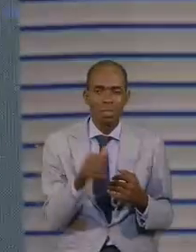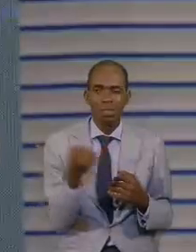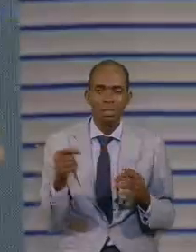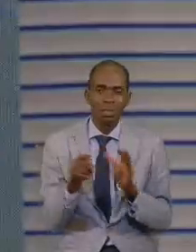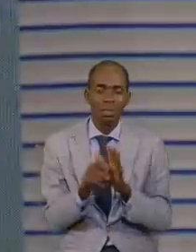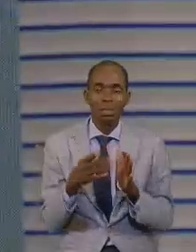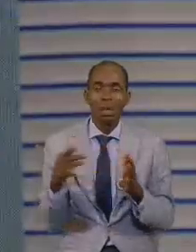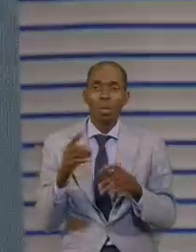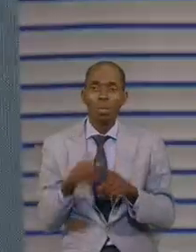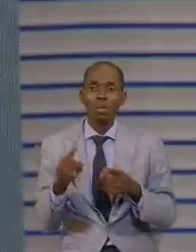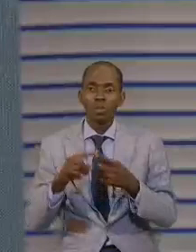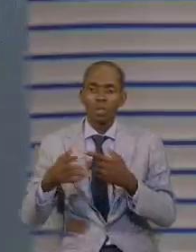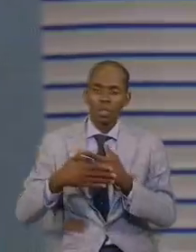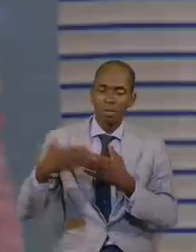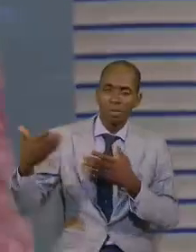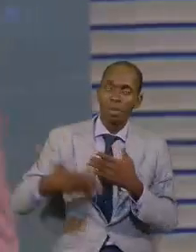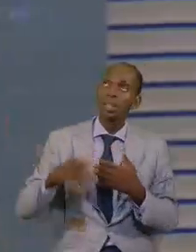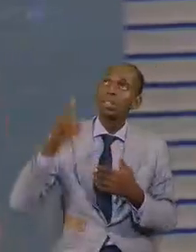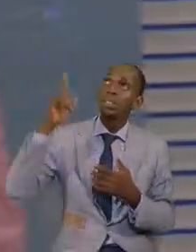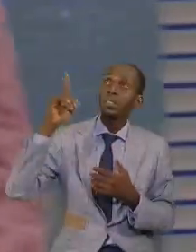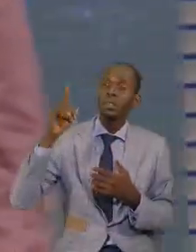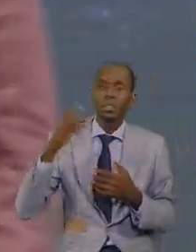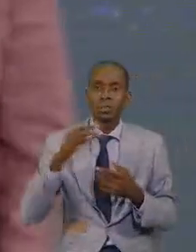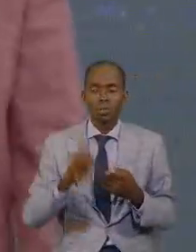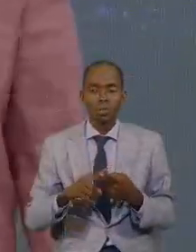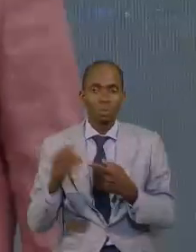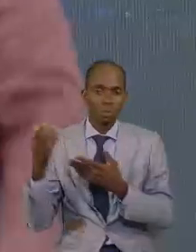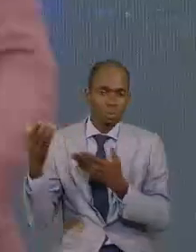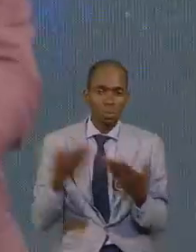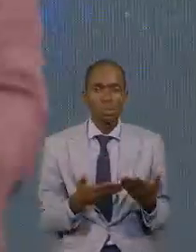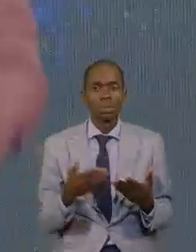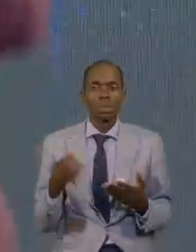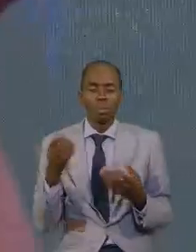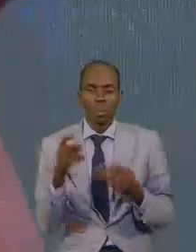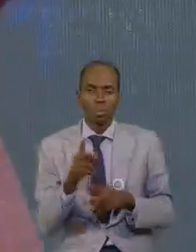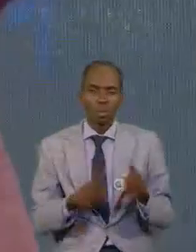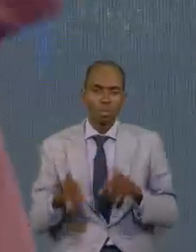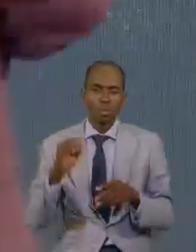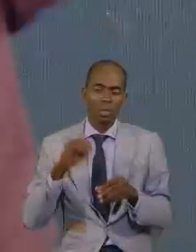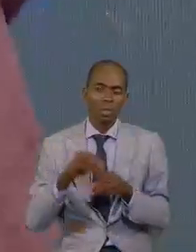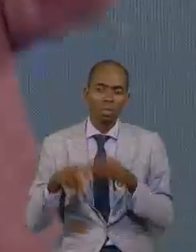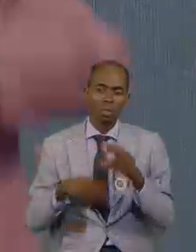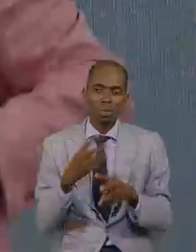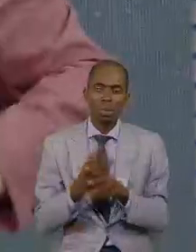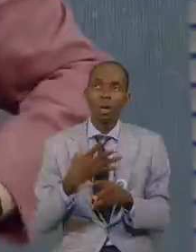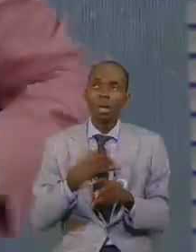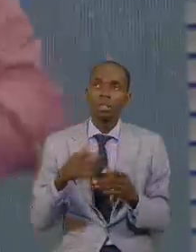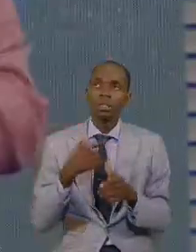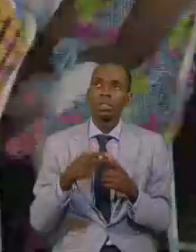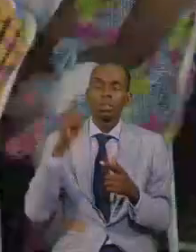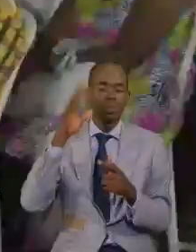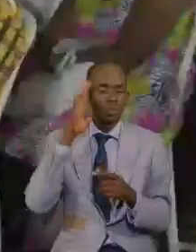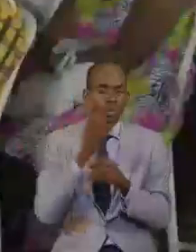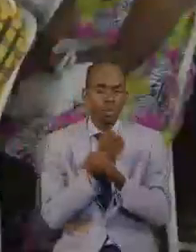to abide in the kingdom so that when you will come, anywhere you are in the world, he'll take us all together home.